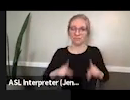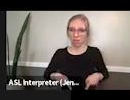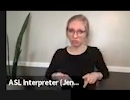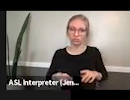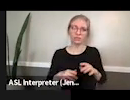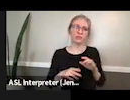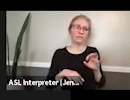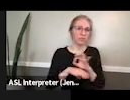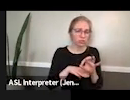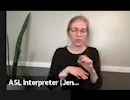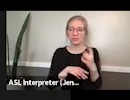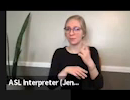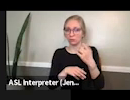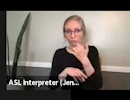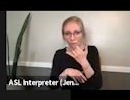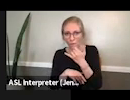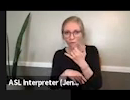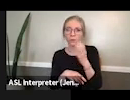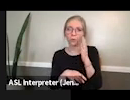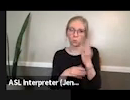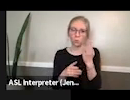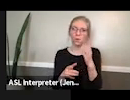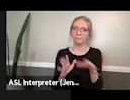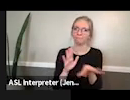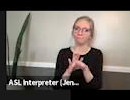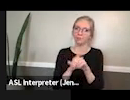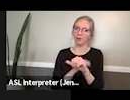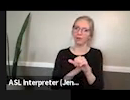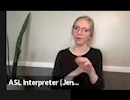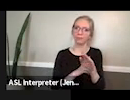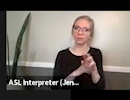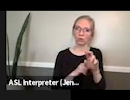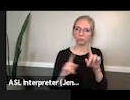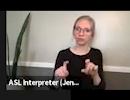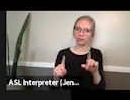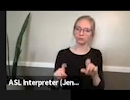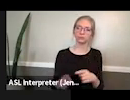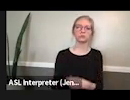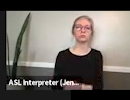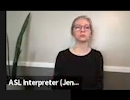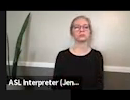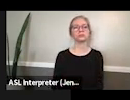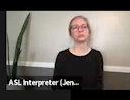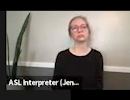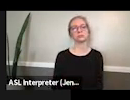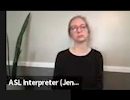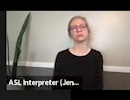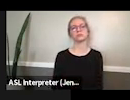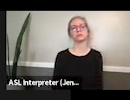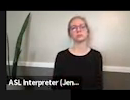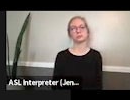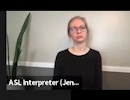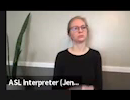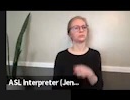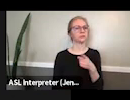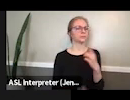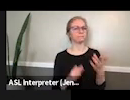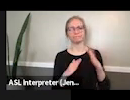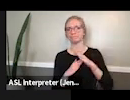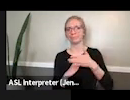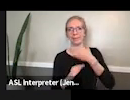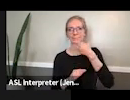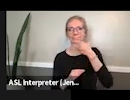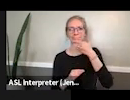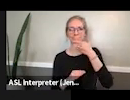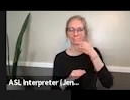functionally, they will go with an AABR. And this is the very, very best test